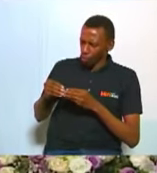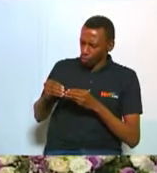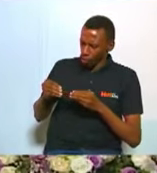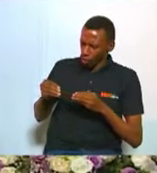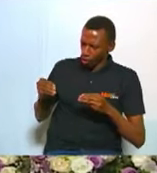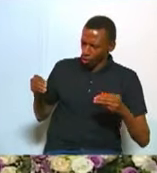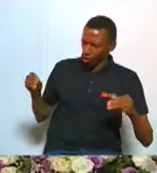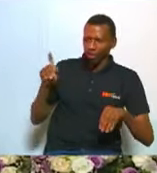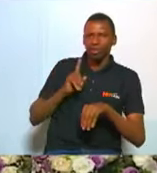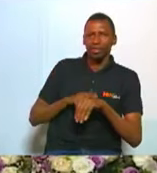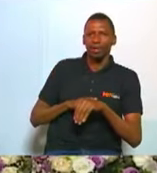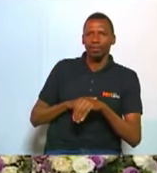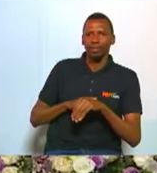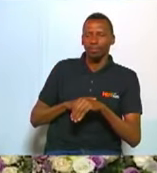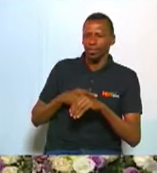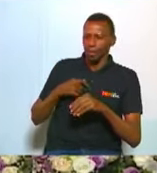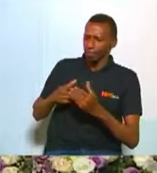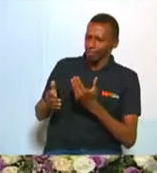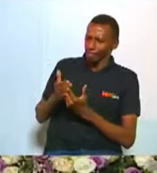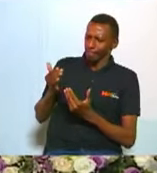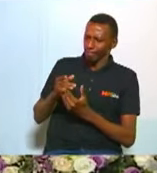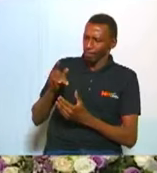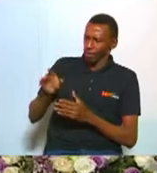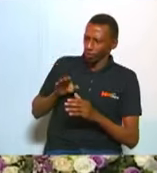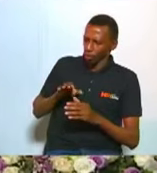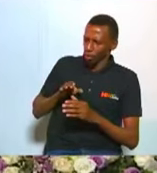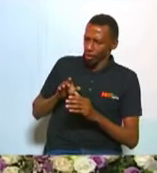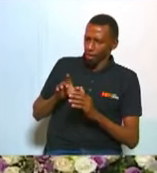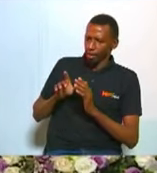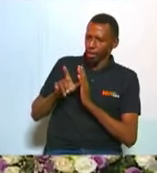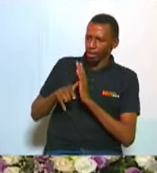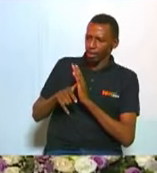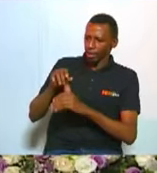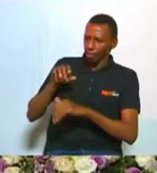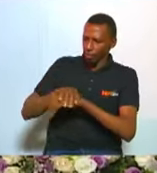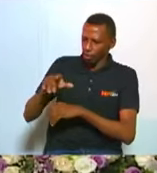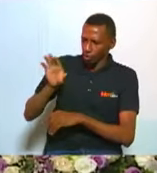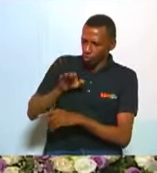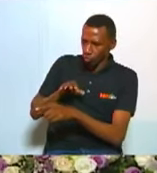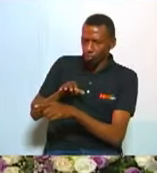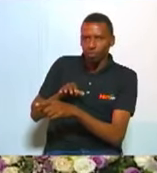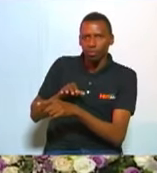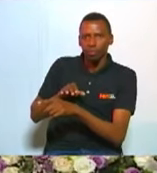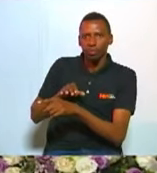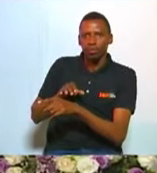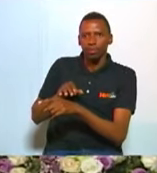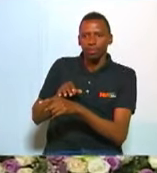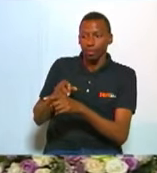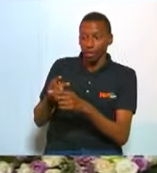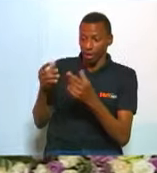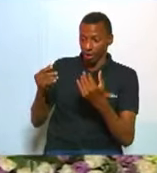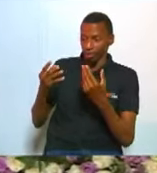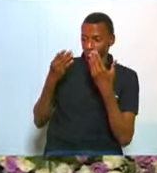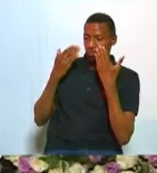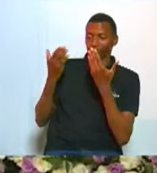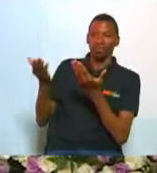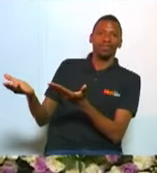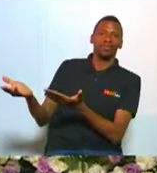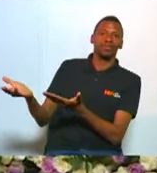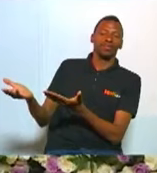the kind of woman I want. And behold, here she is.